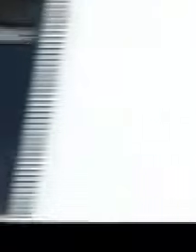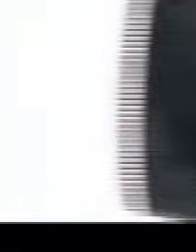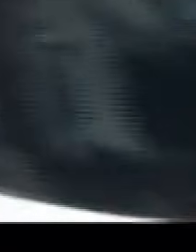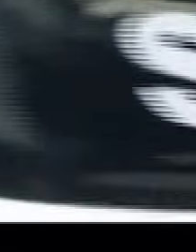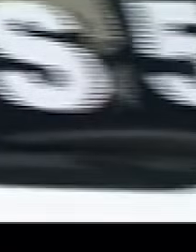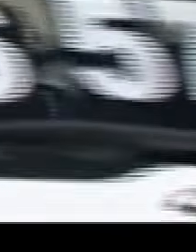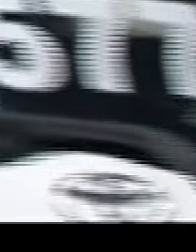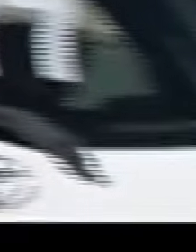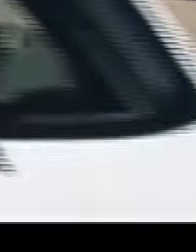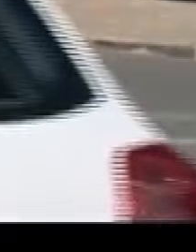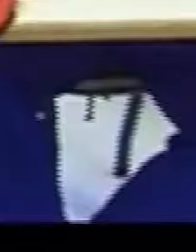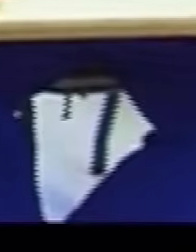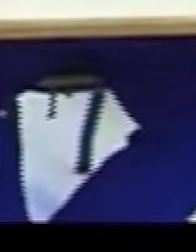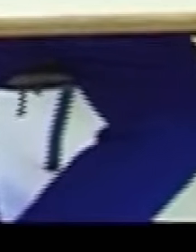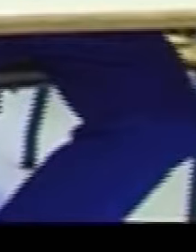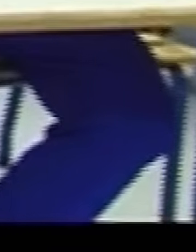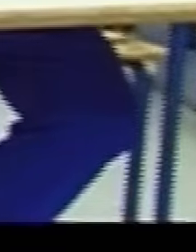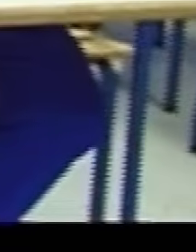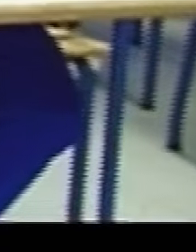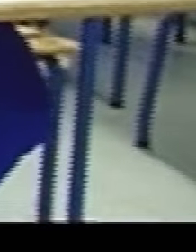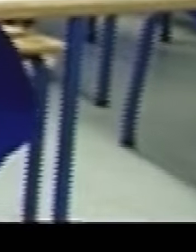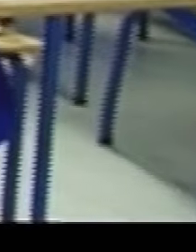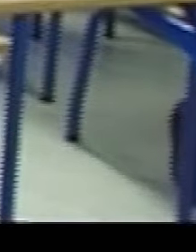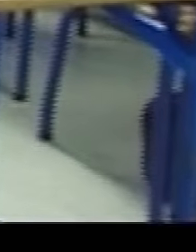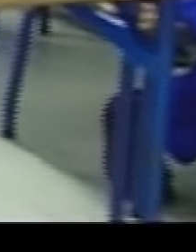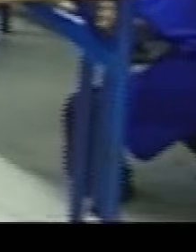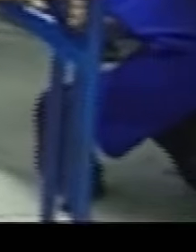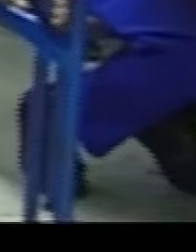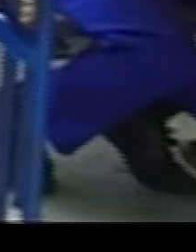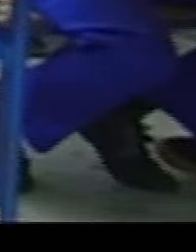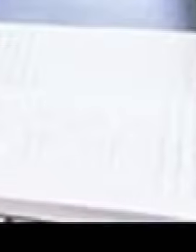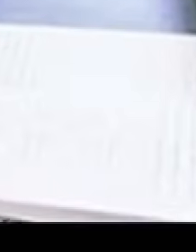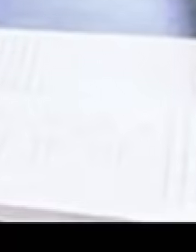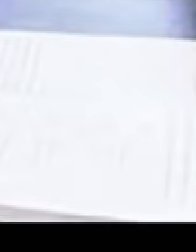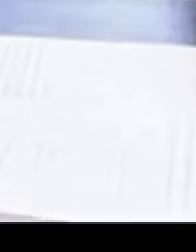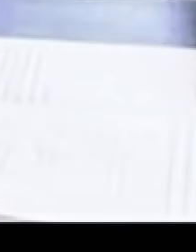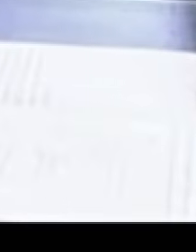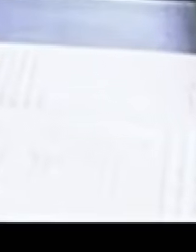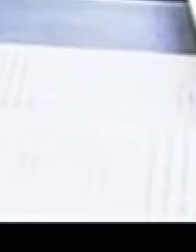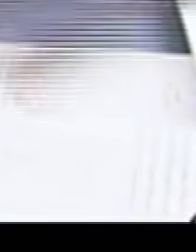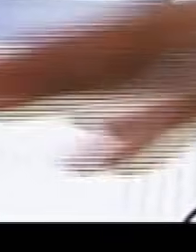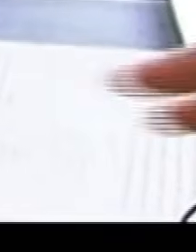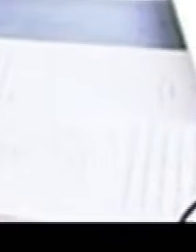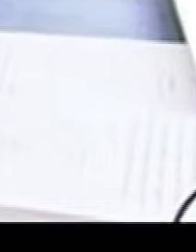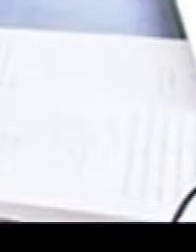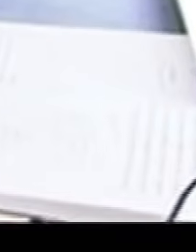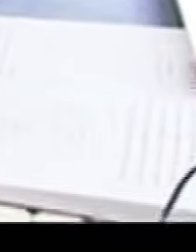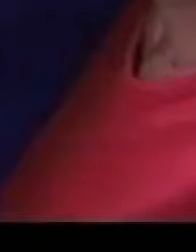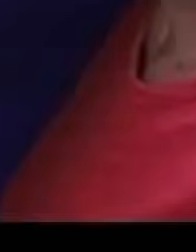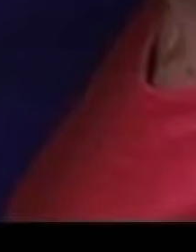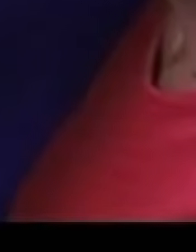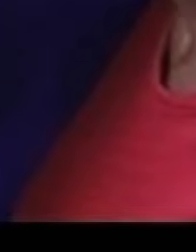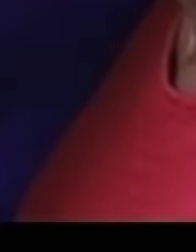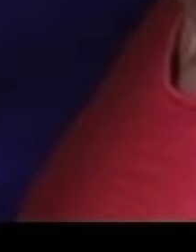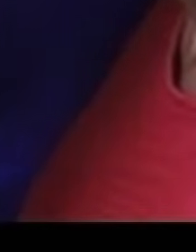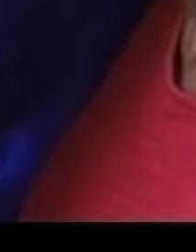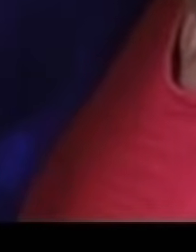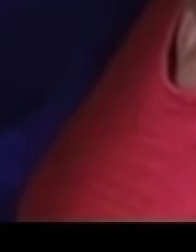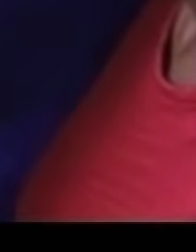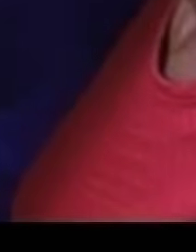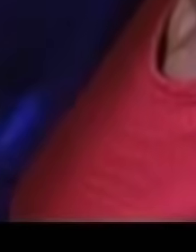and objectives which are being pursued vigorously. These critical goals include